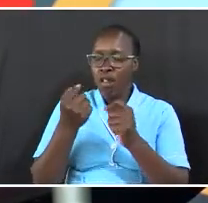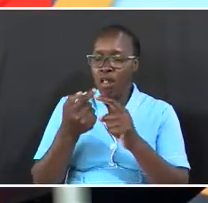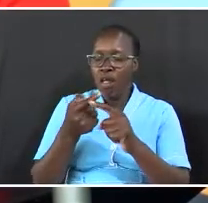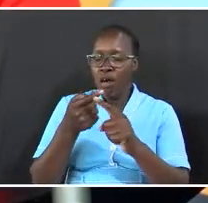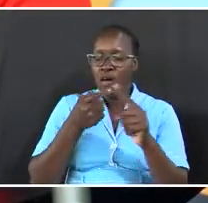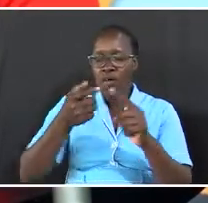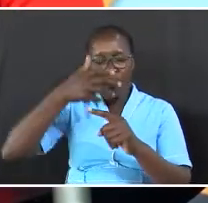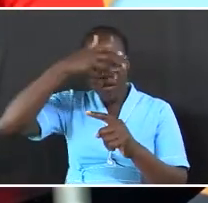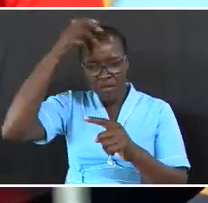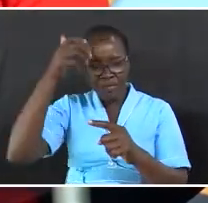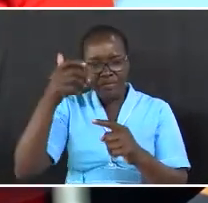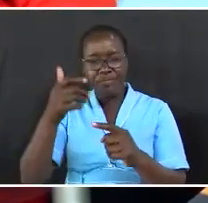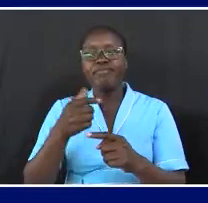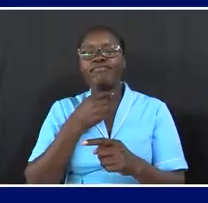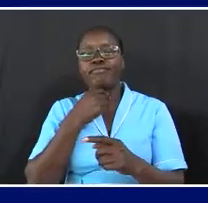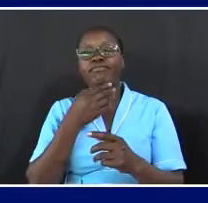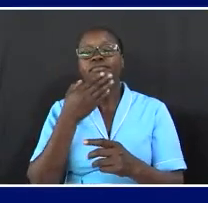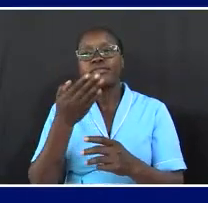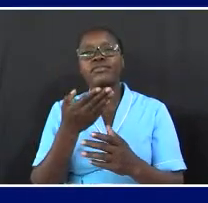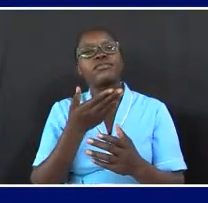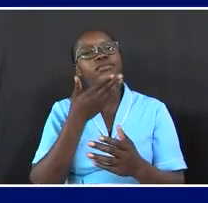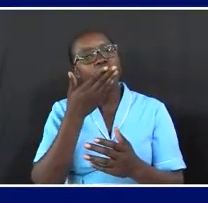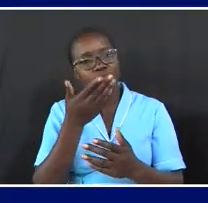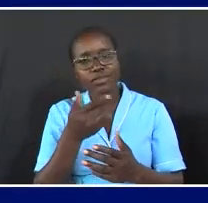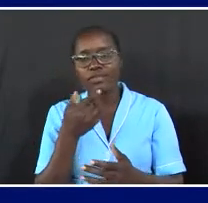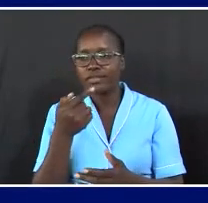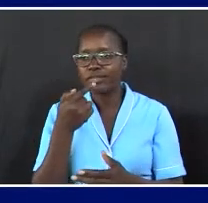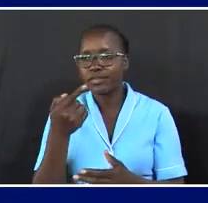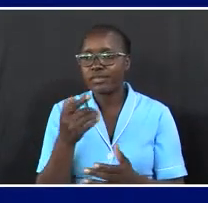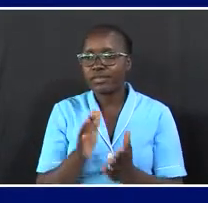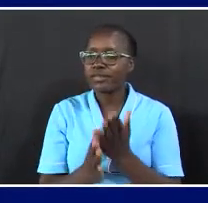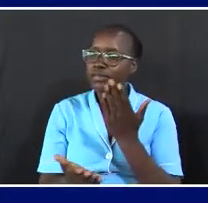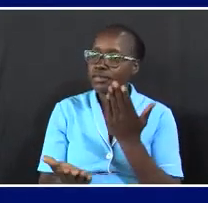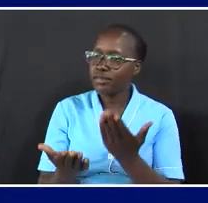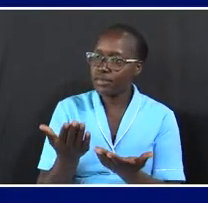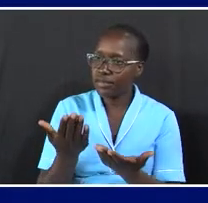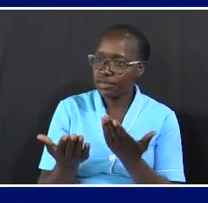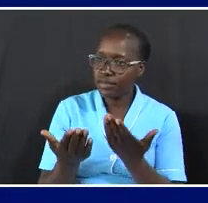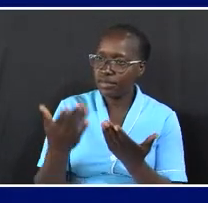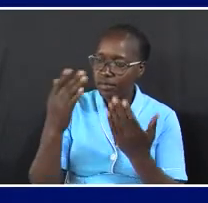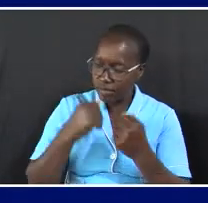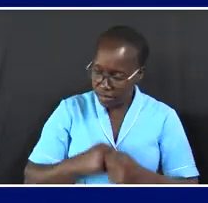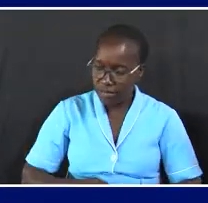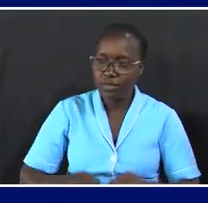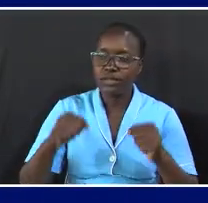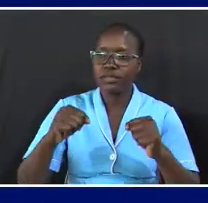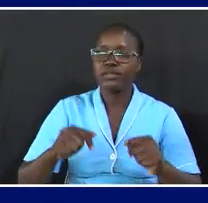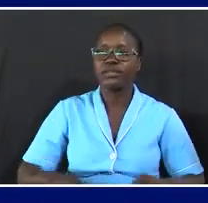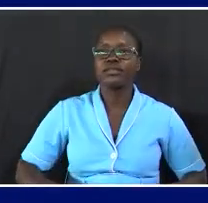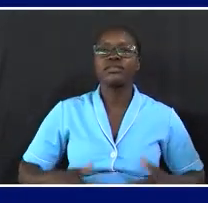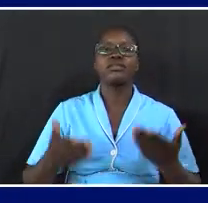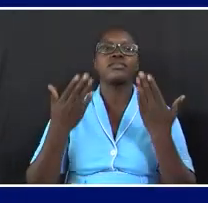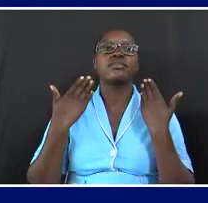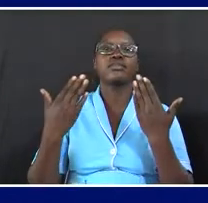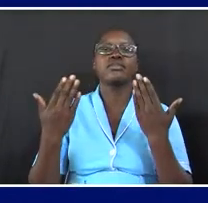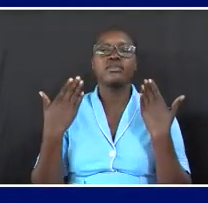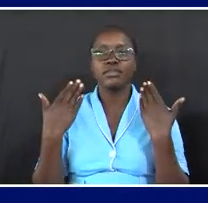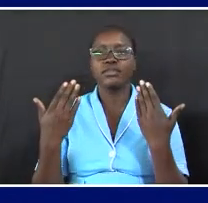I like the way Daniel answered. He answered and said, may your majesty live